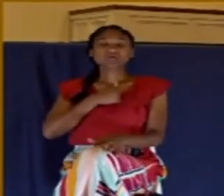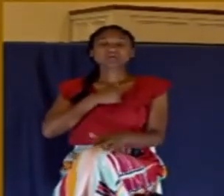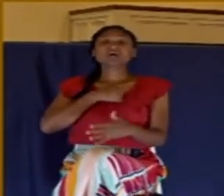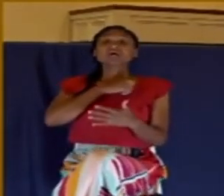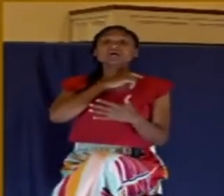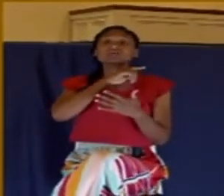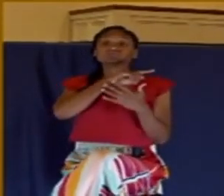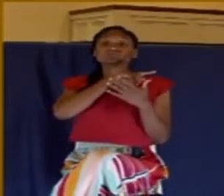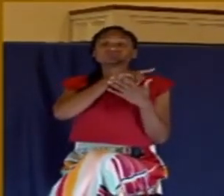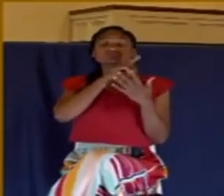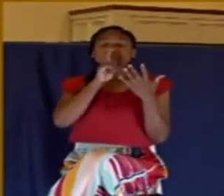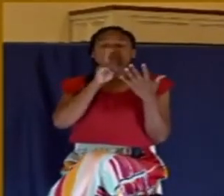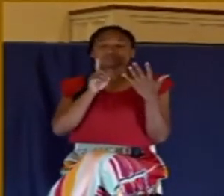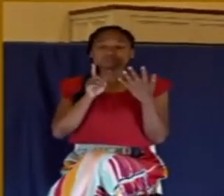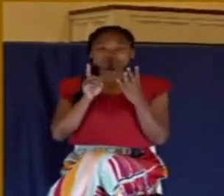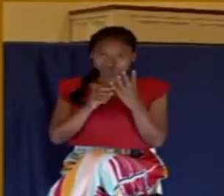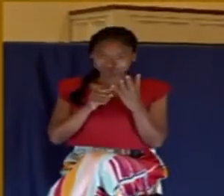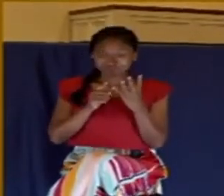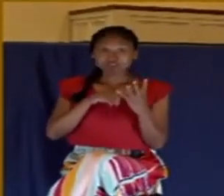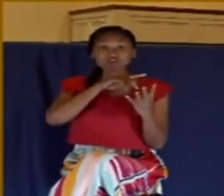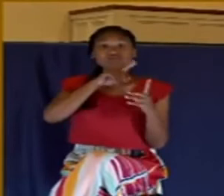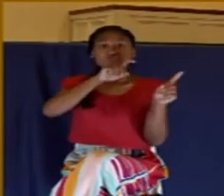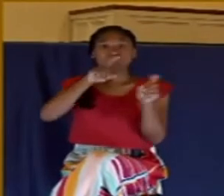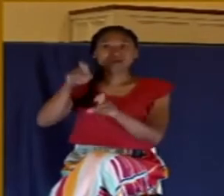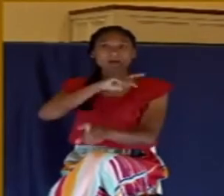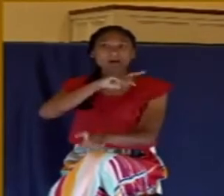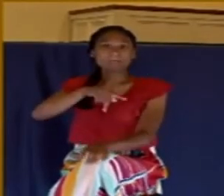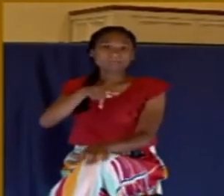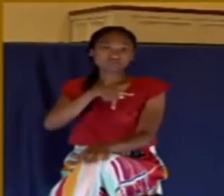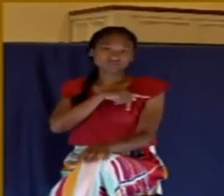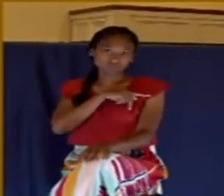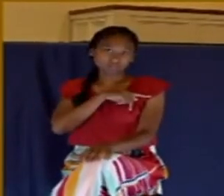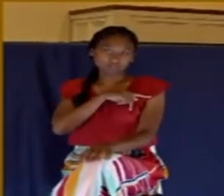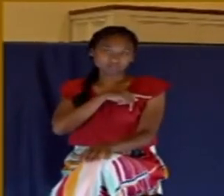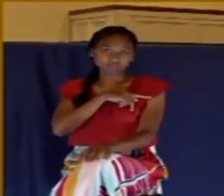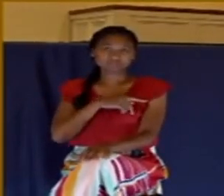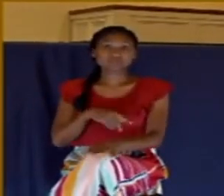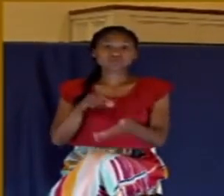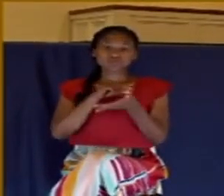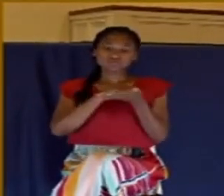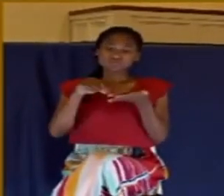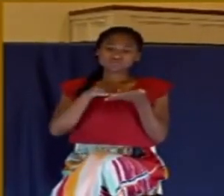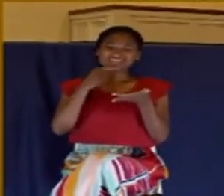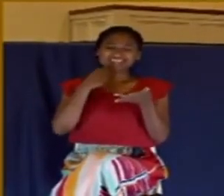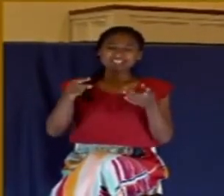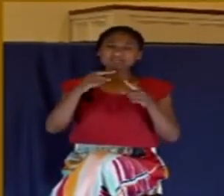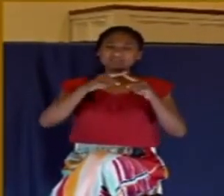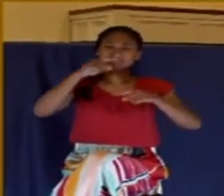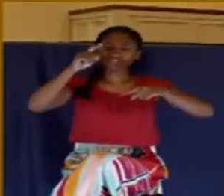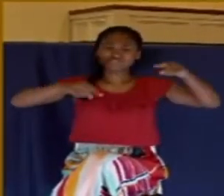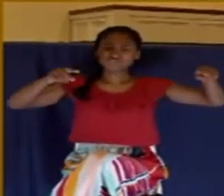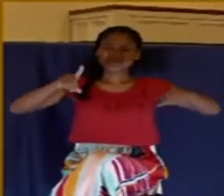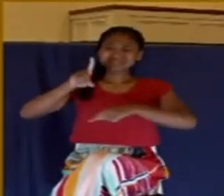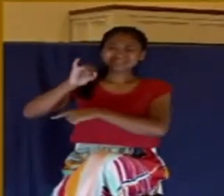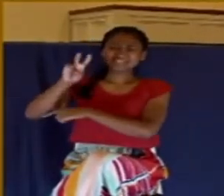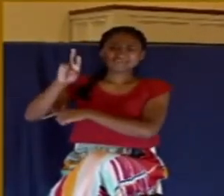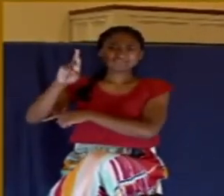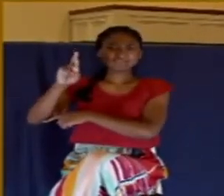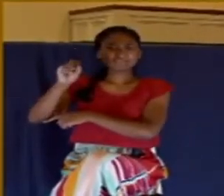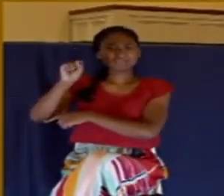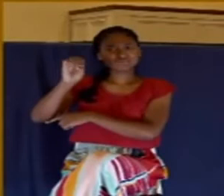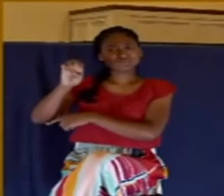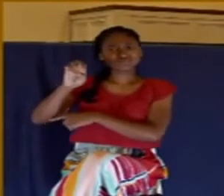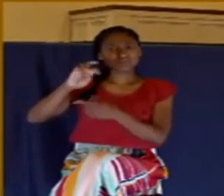word manifold means diverse. It means multicolored. The idea is that God will take a trial and he'll suit it for